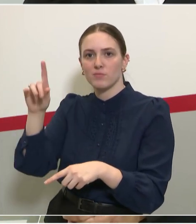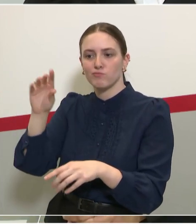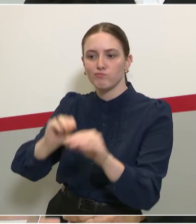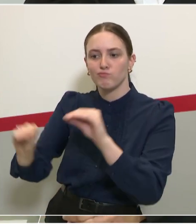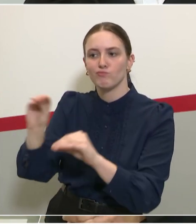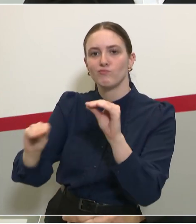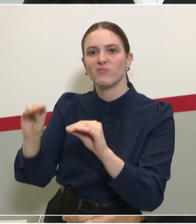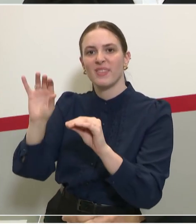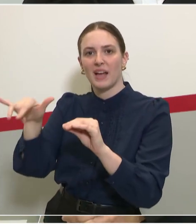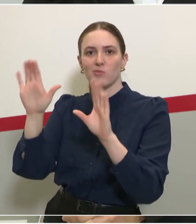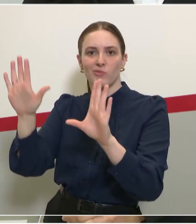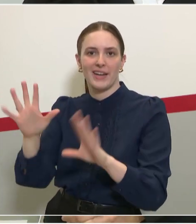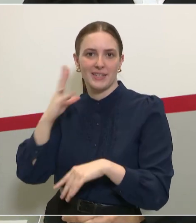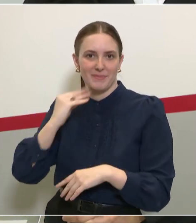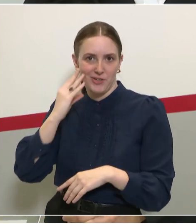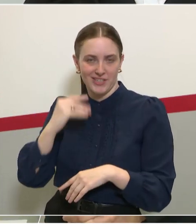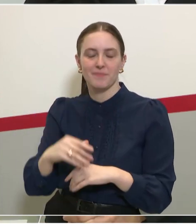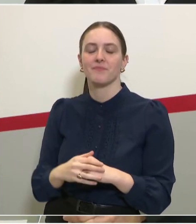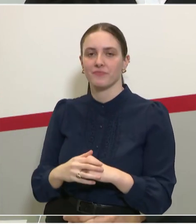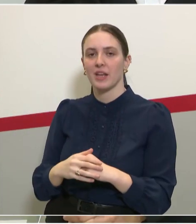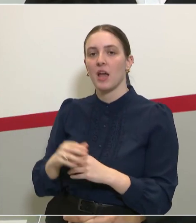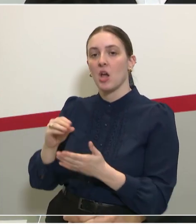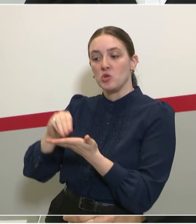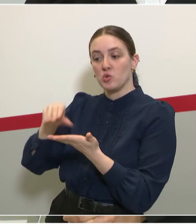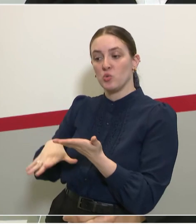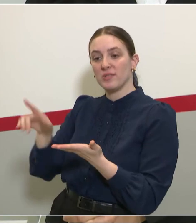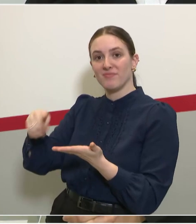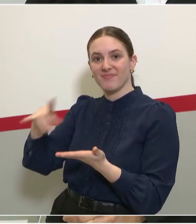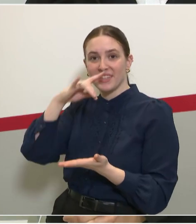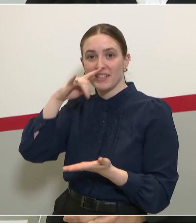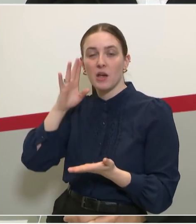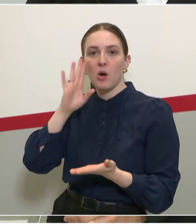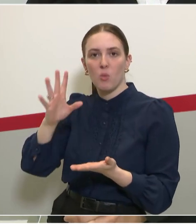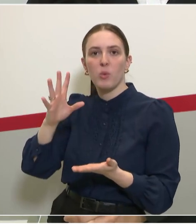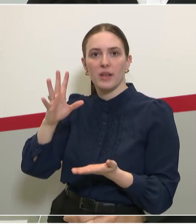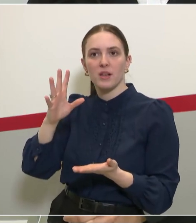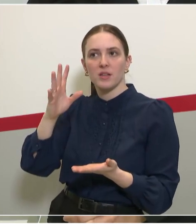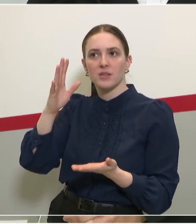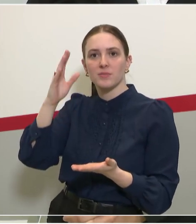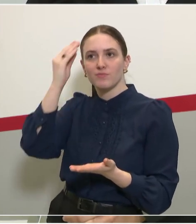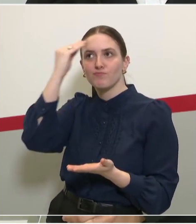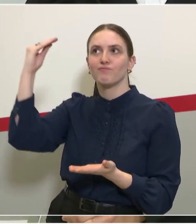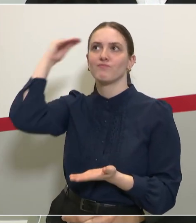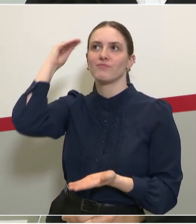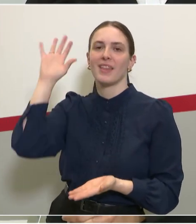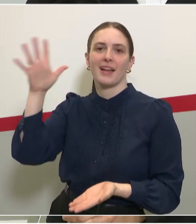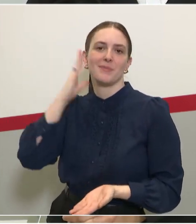And the kids will carry those experiences with them forever.